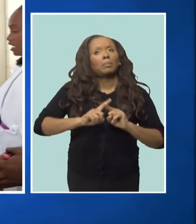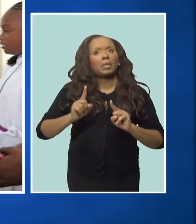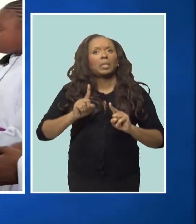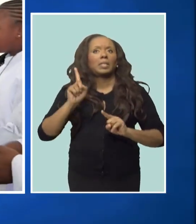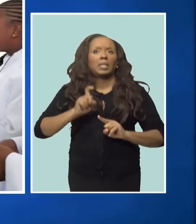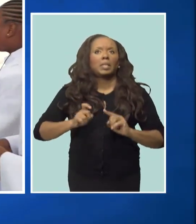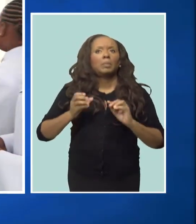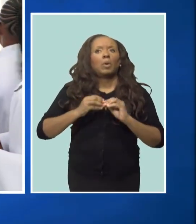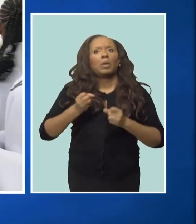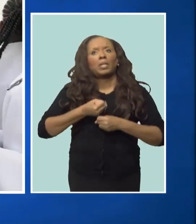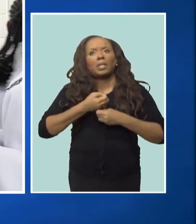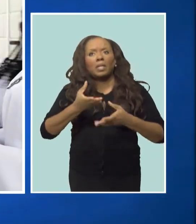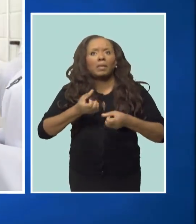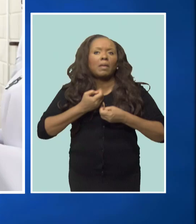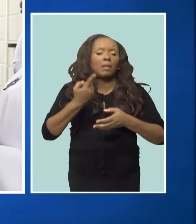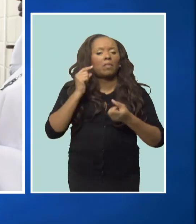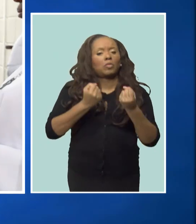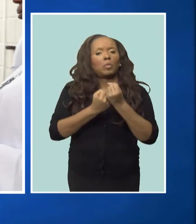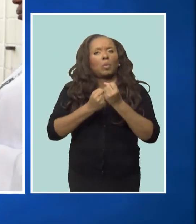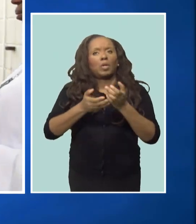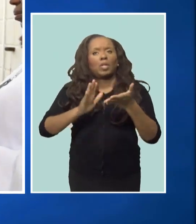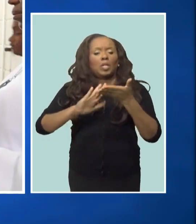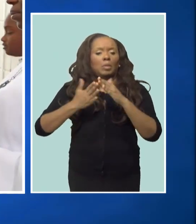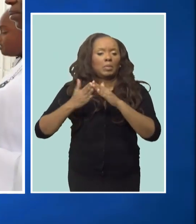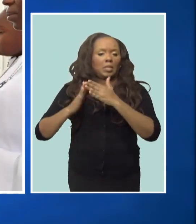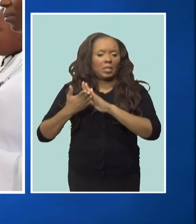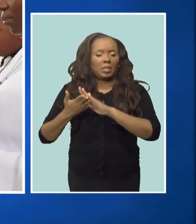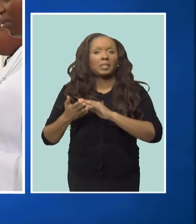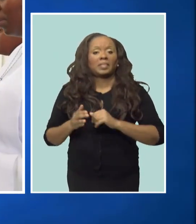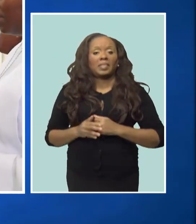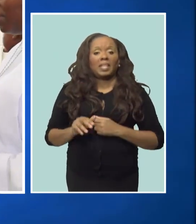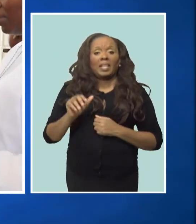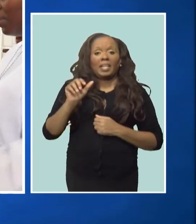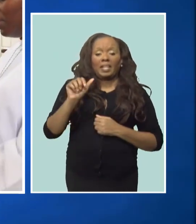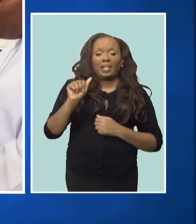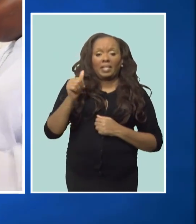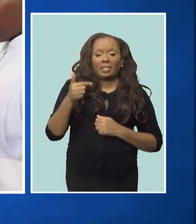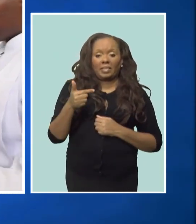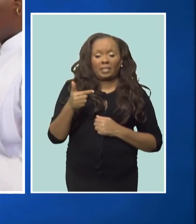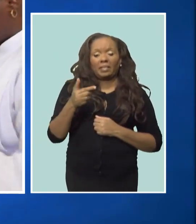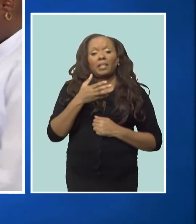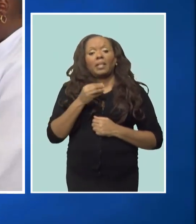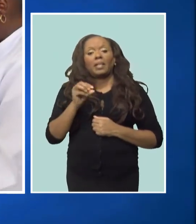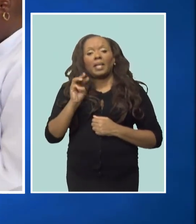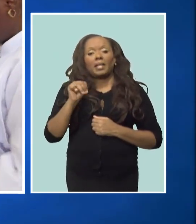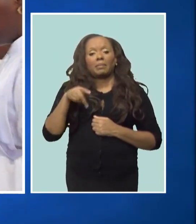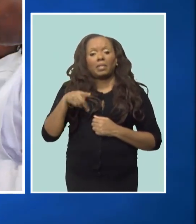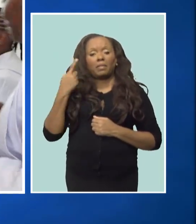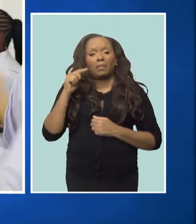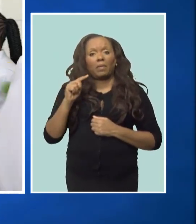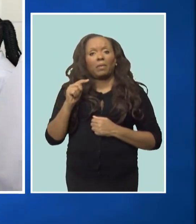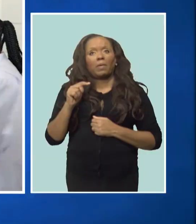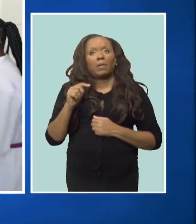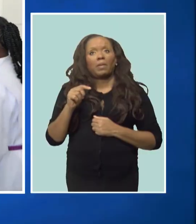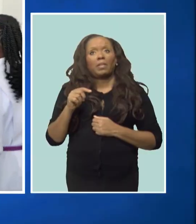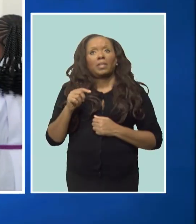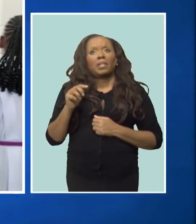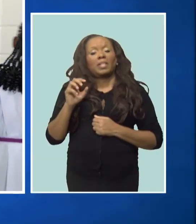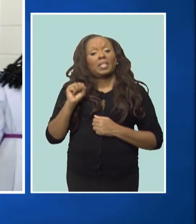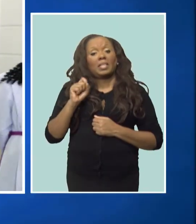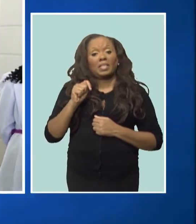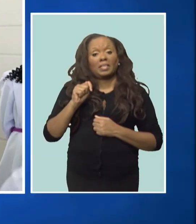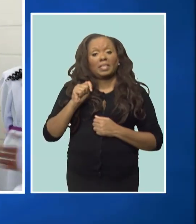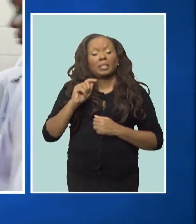further build the communities. In his address, Attorney General and Member of Parliament for St. Joseph Dale Marshall recalls the We